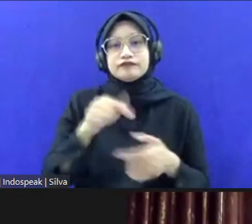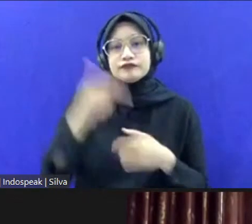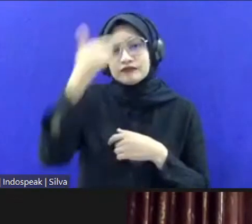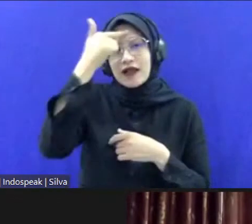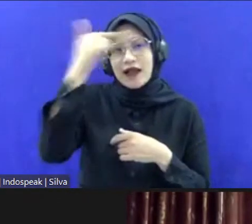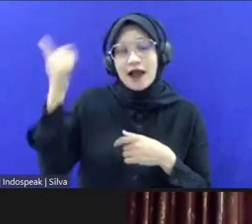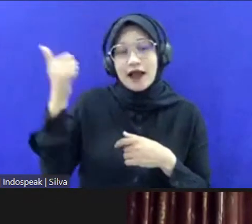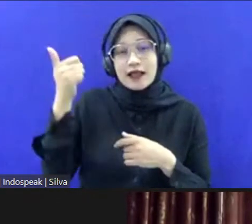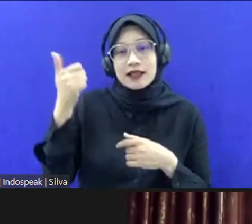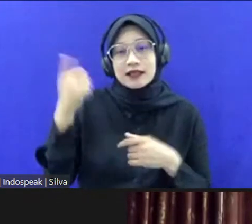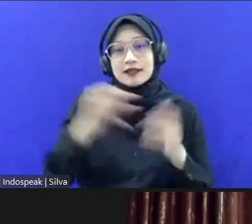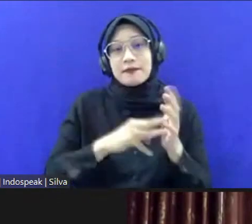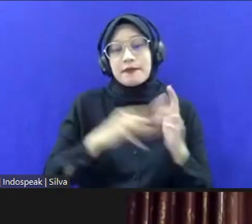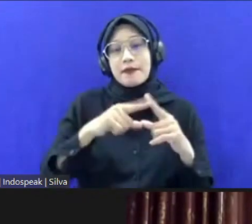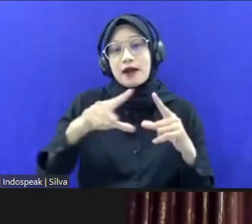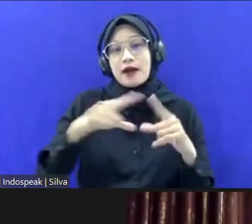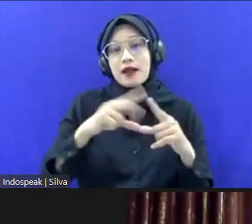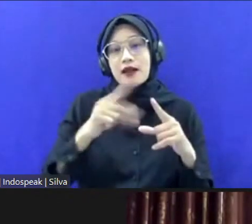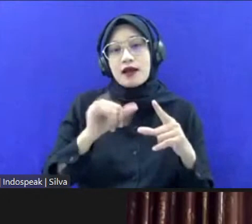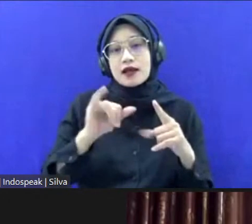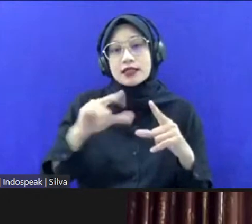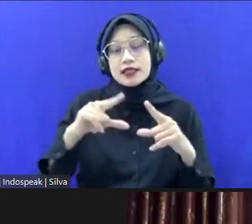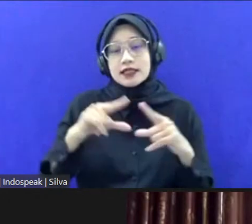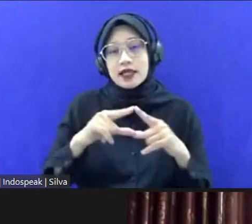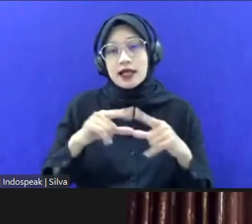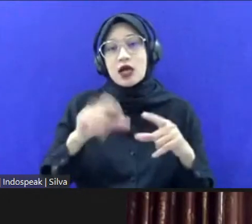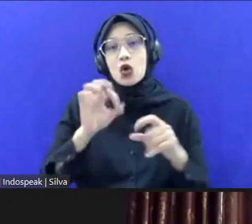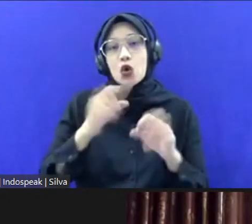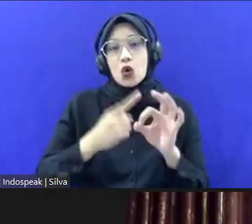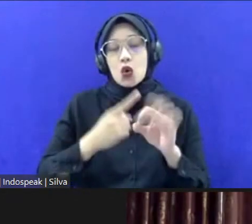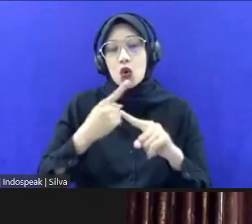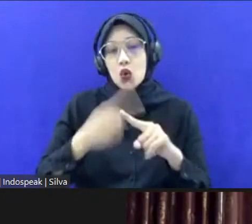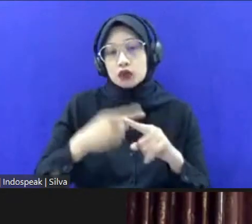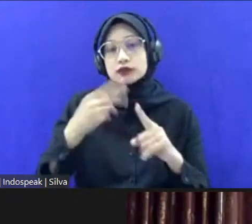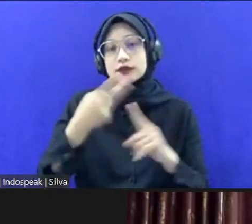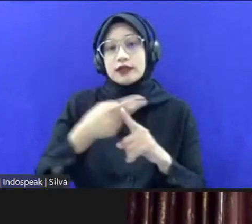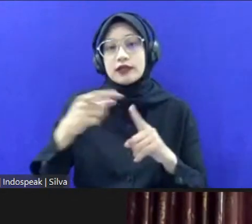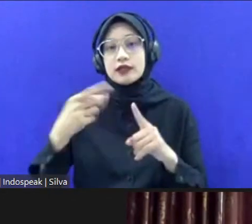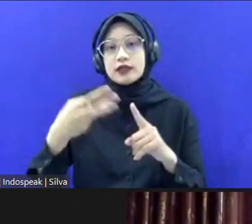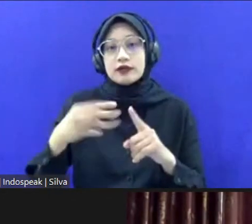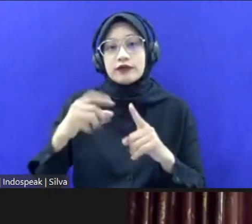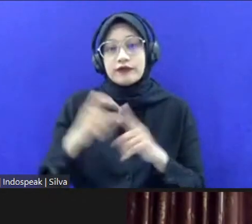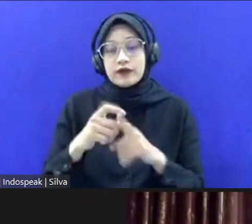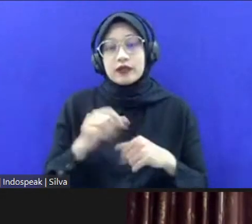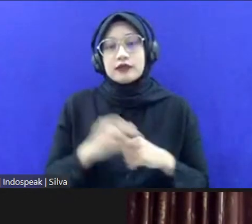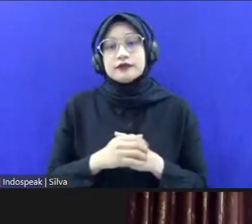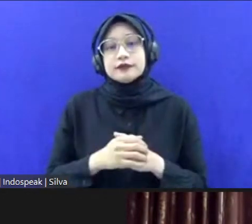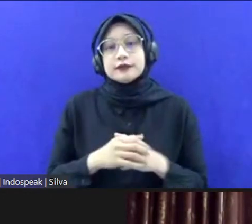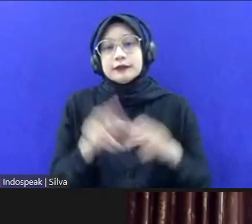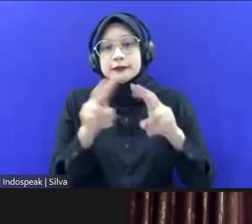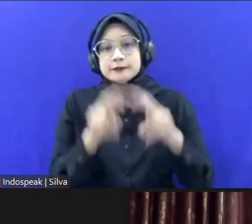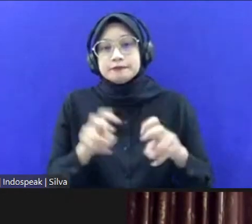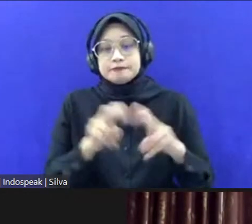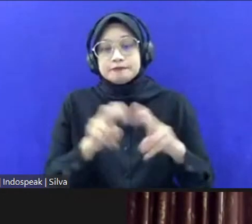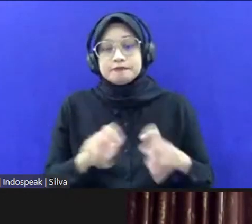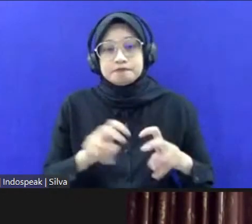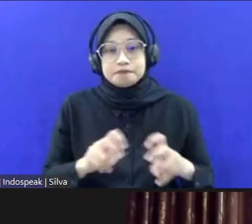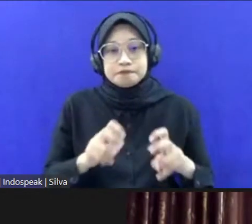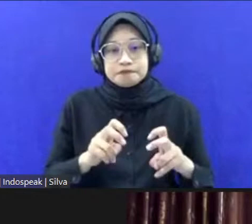from Oxford, and he has been focusing on biostatistics, disease surveillance,